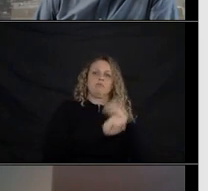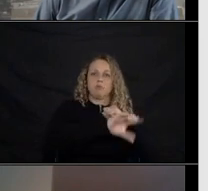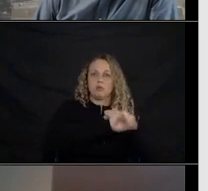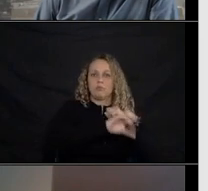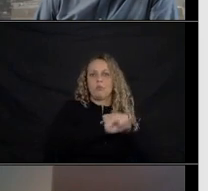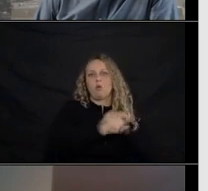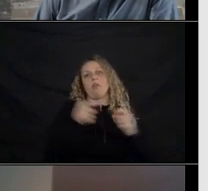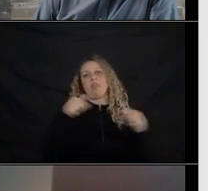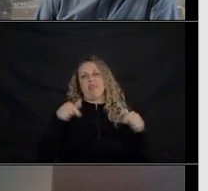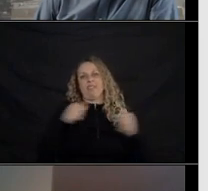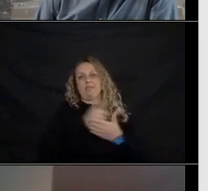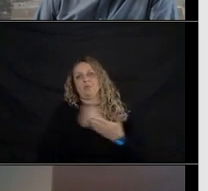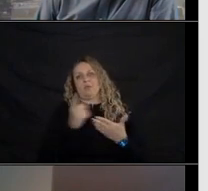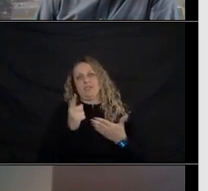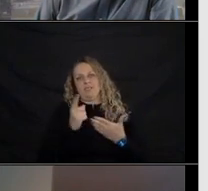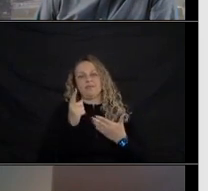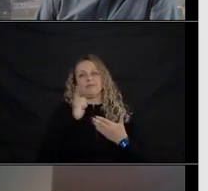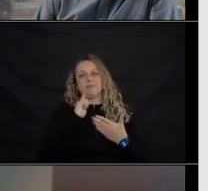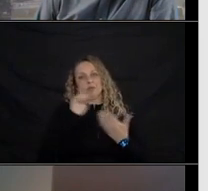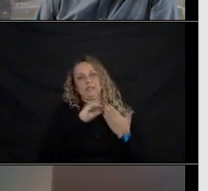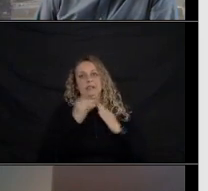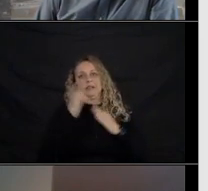Week.